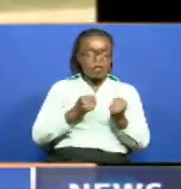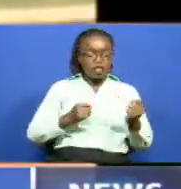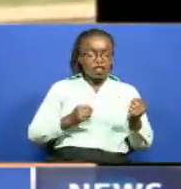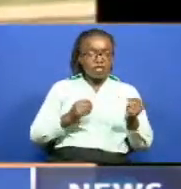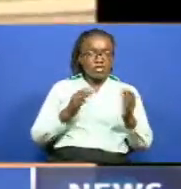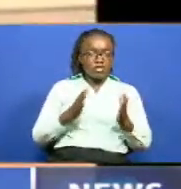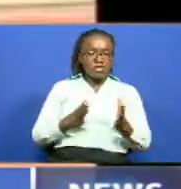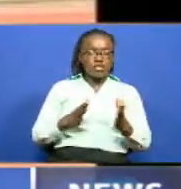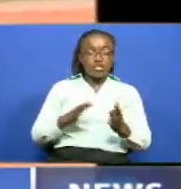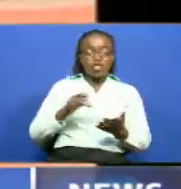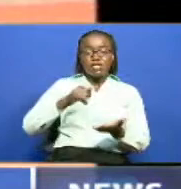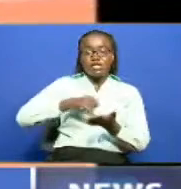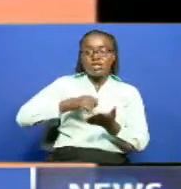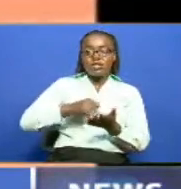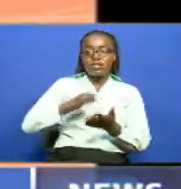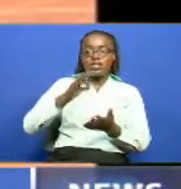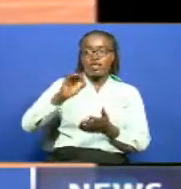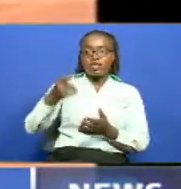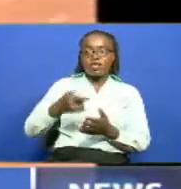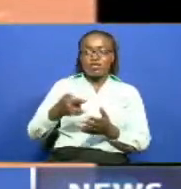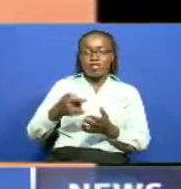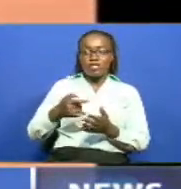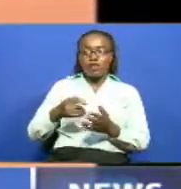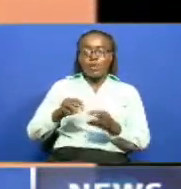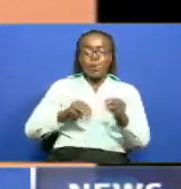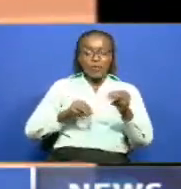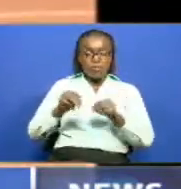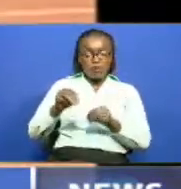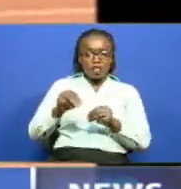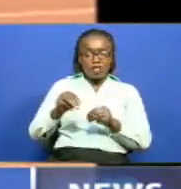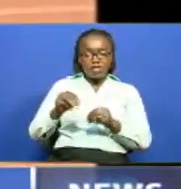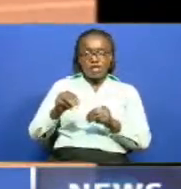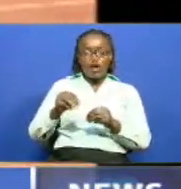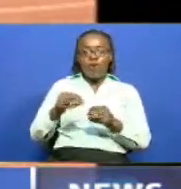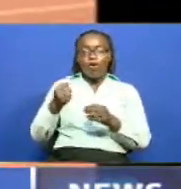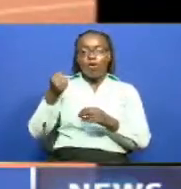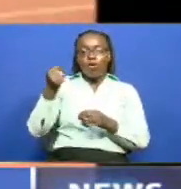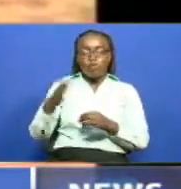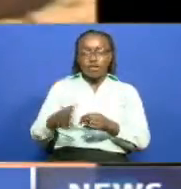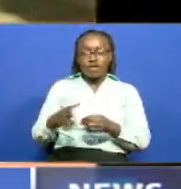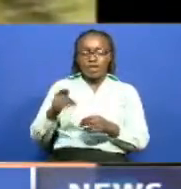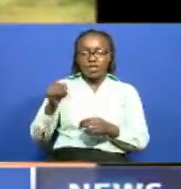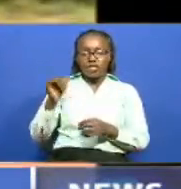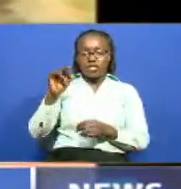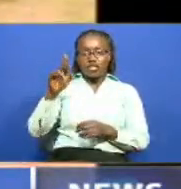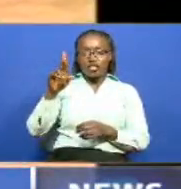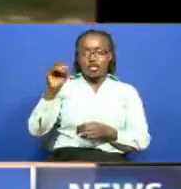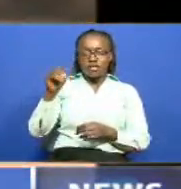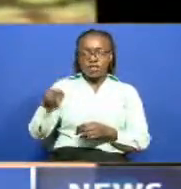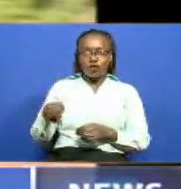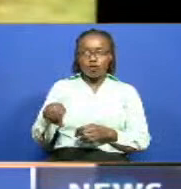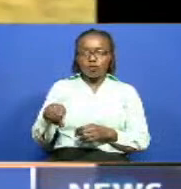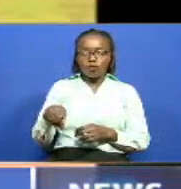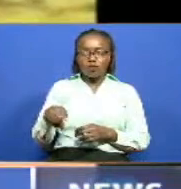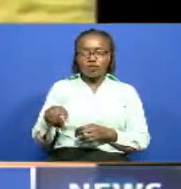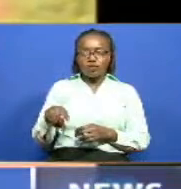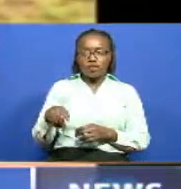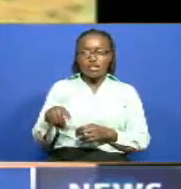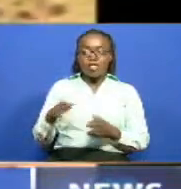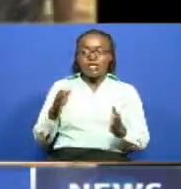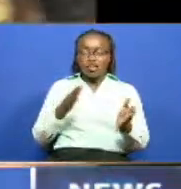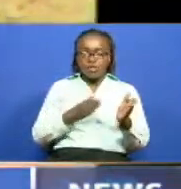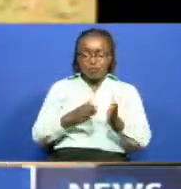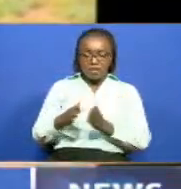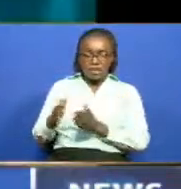including 3,000 meter steeplechase world record holder Beatrice Chepkoech, Agnes Tirop, and Ethiopian Gudait Segei. The rescheduled Diamond